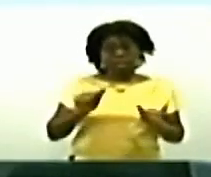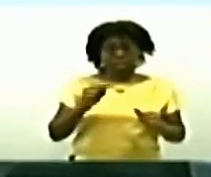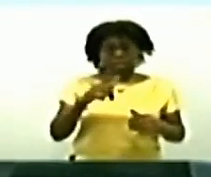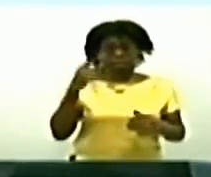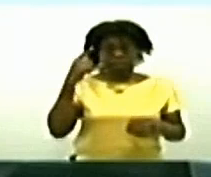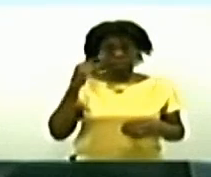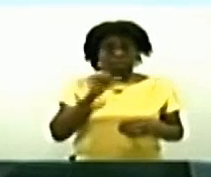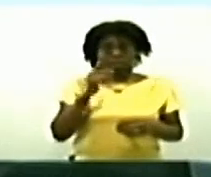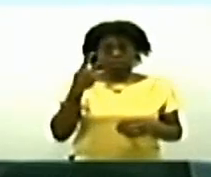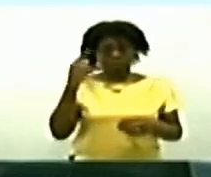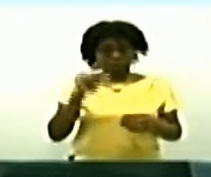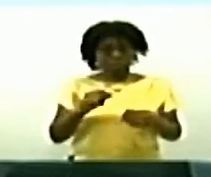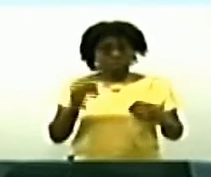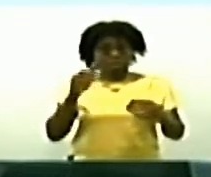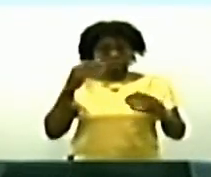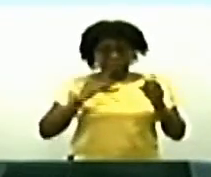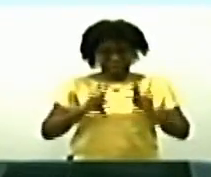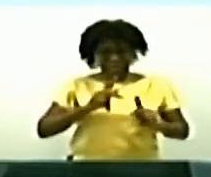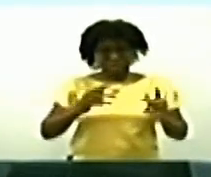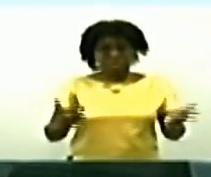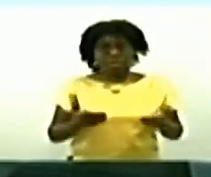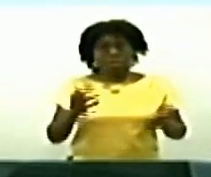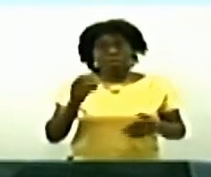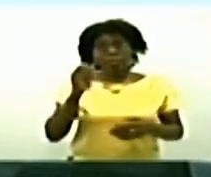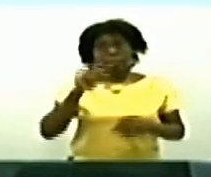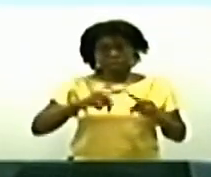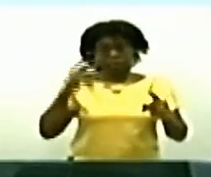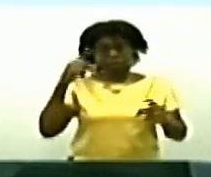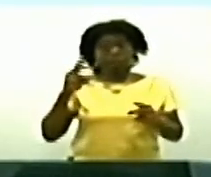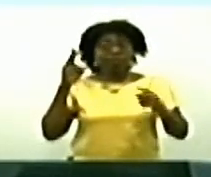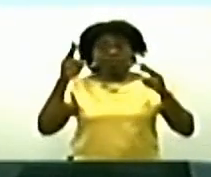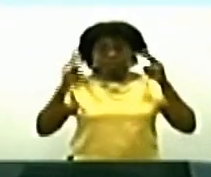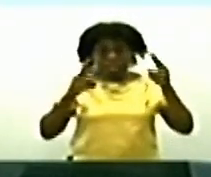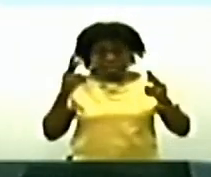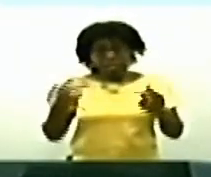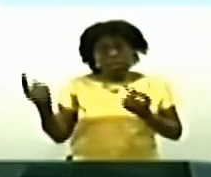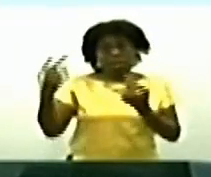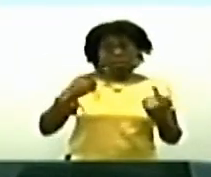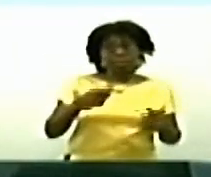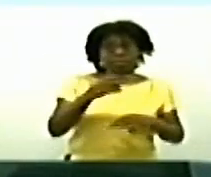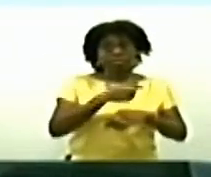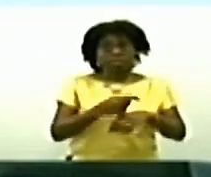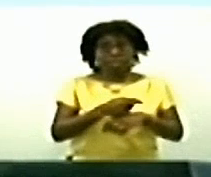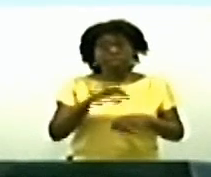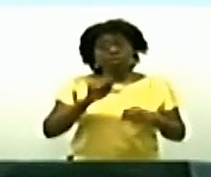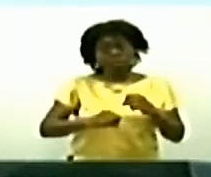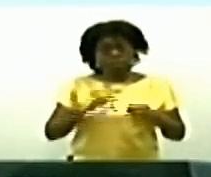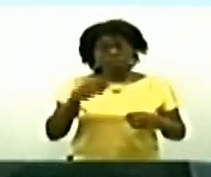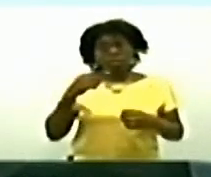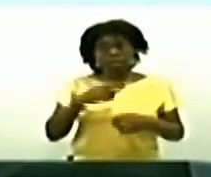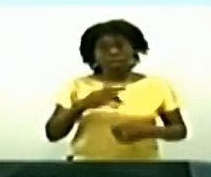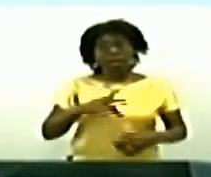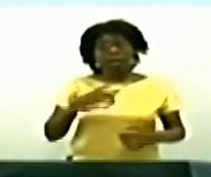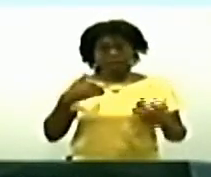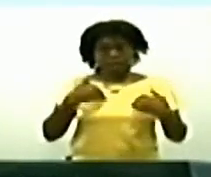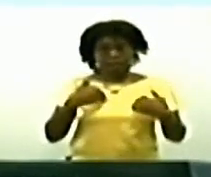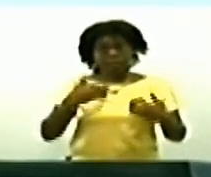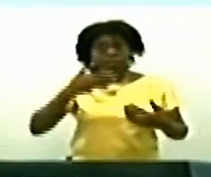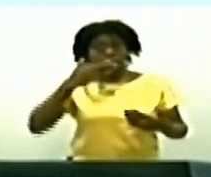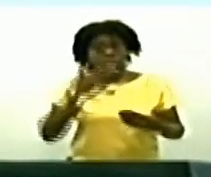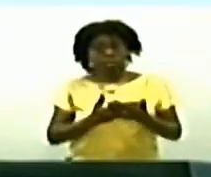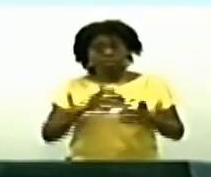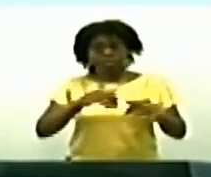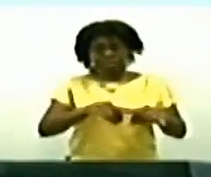our visitors, to ensure what their visit in Grenada is one that is memorable with every